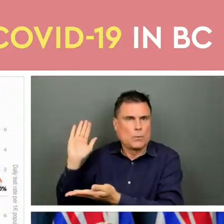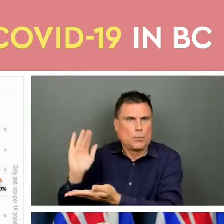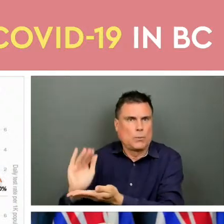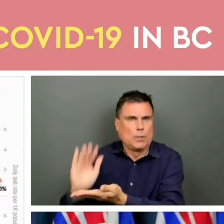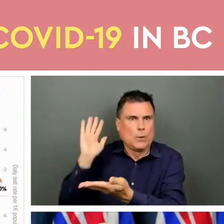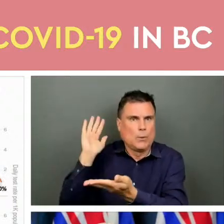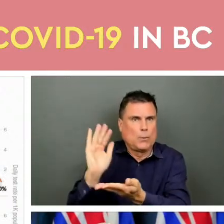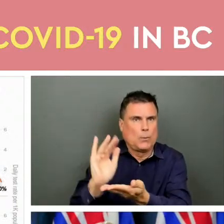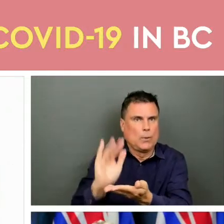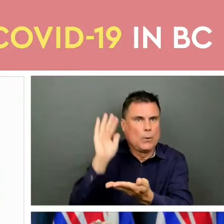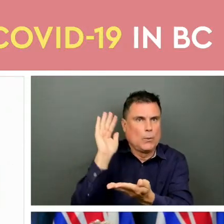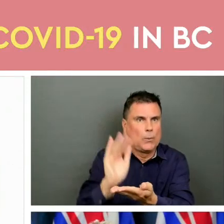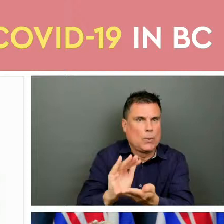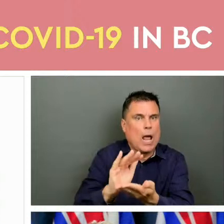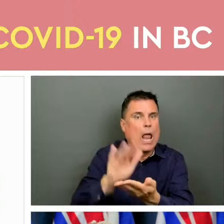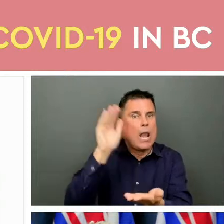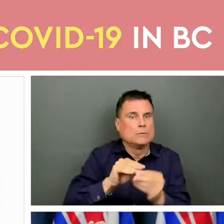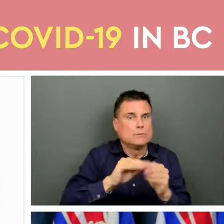high testing rates.